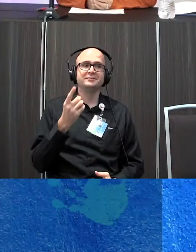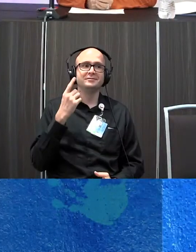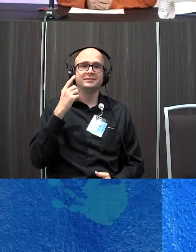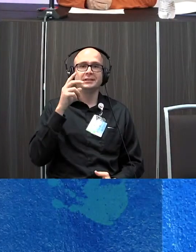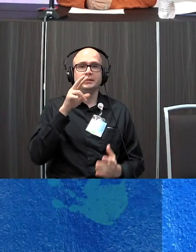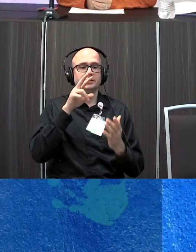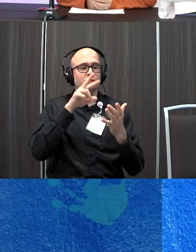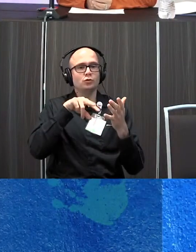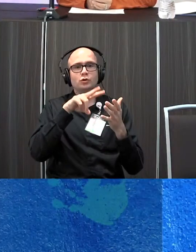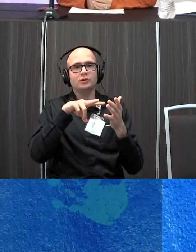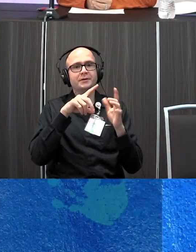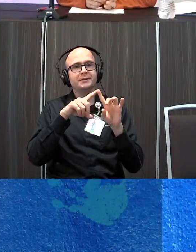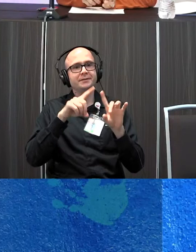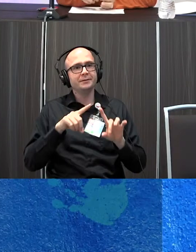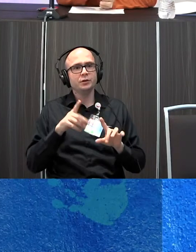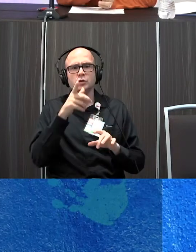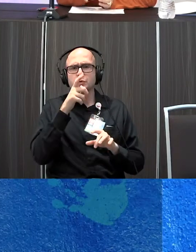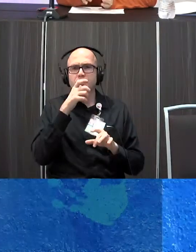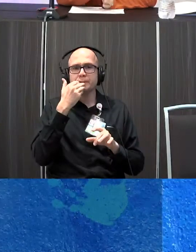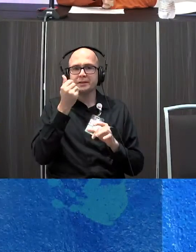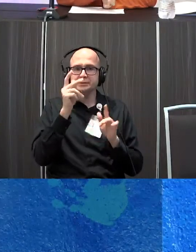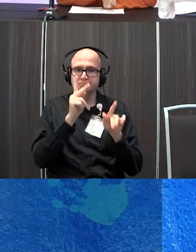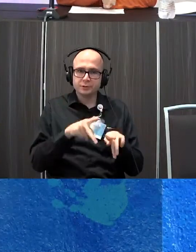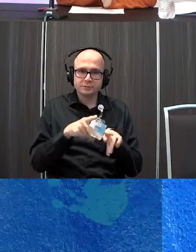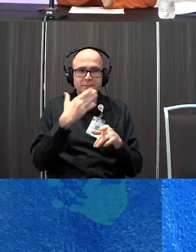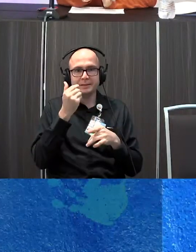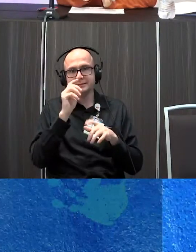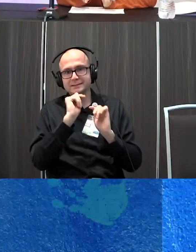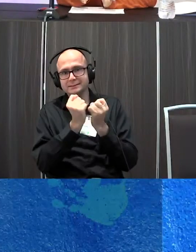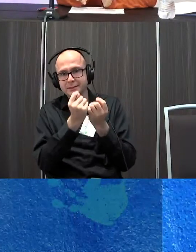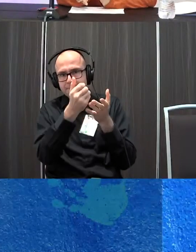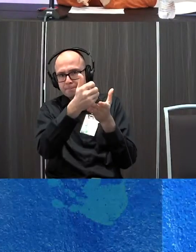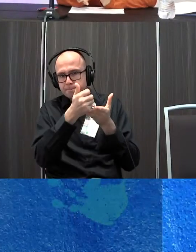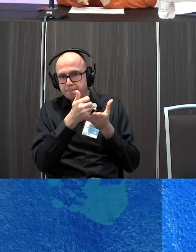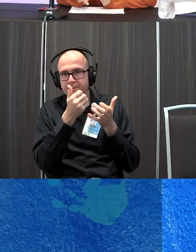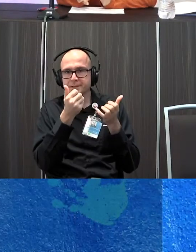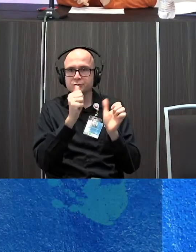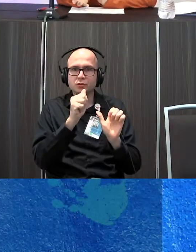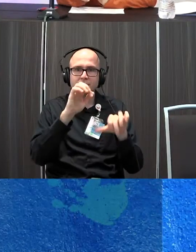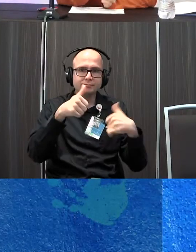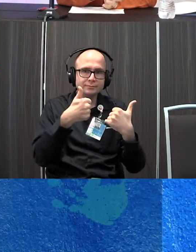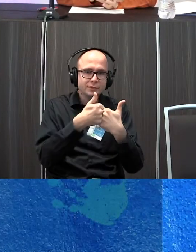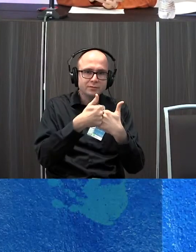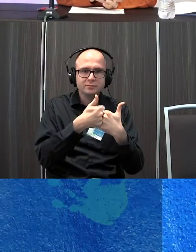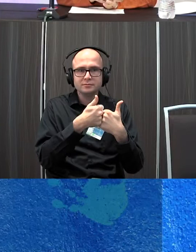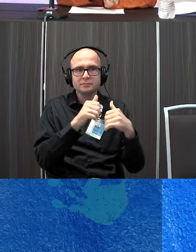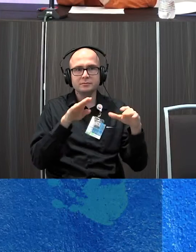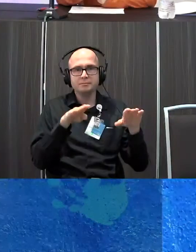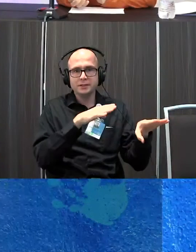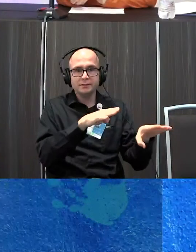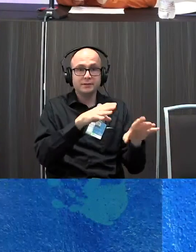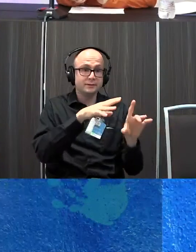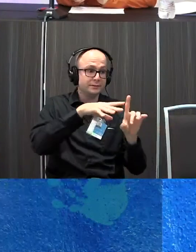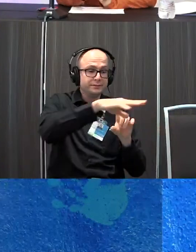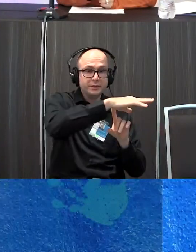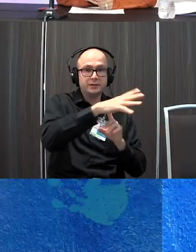then sometimes it's looking at, okay, who's going to be the best person, the best team to help us try to figure out this challenging behavior. Is it more environmental? Is